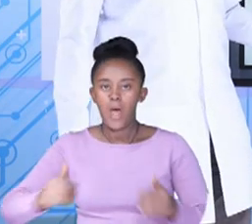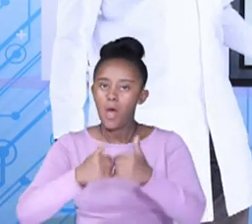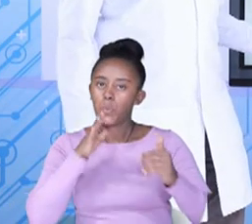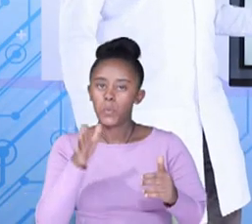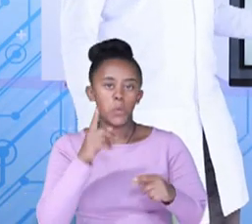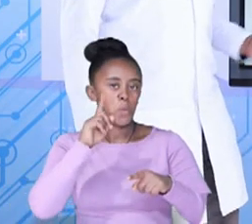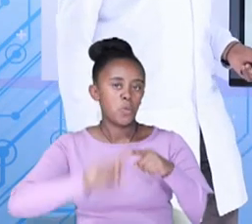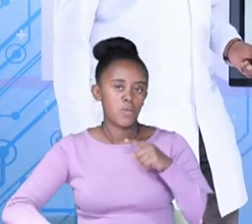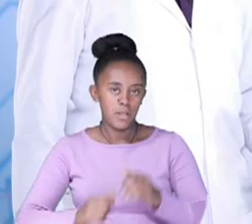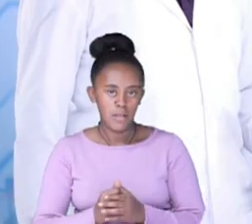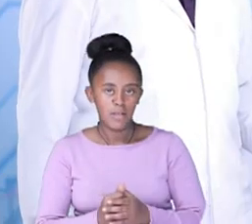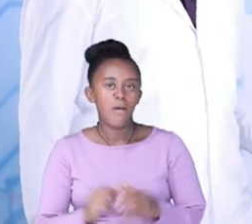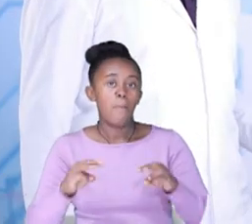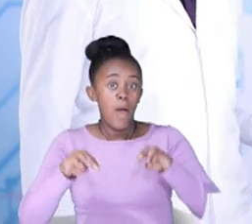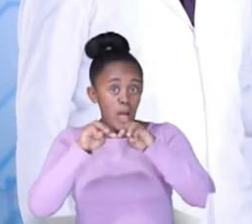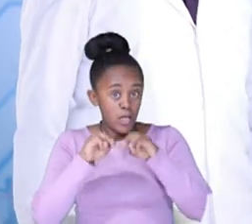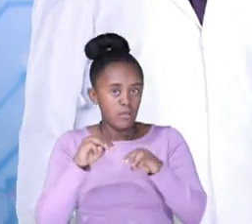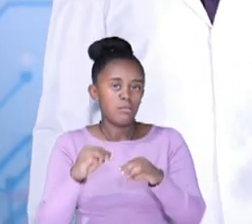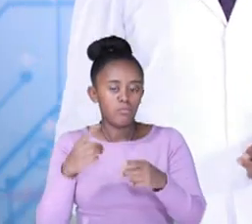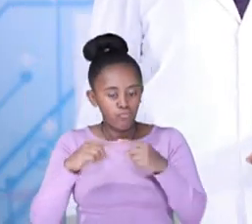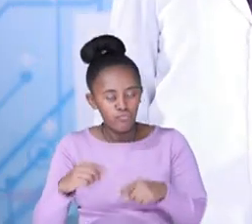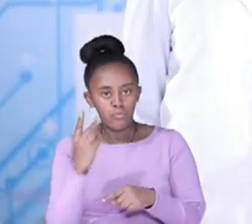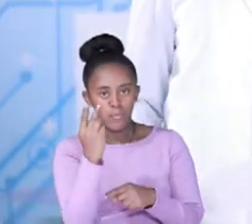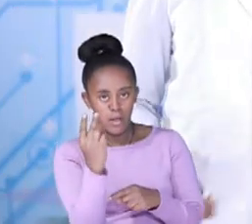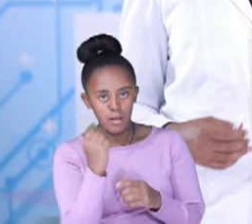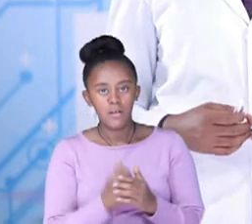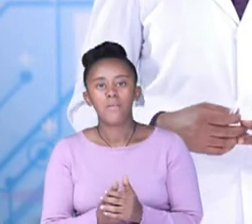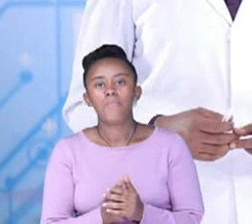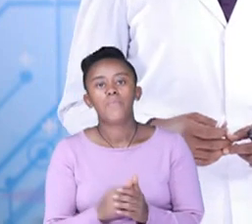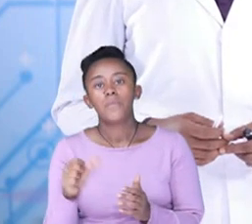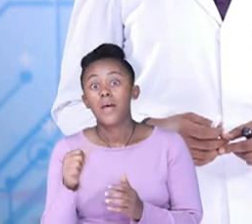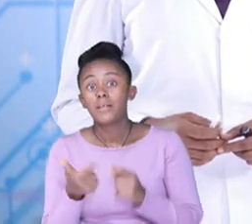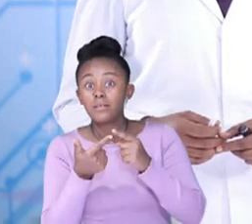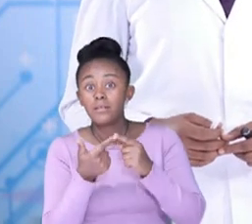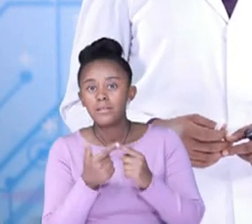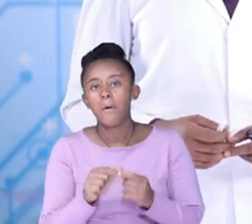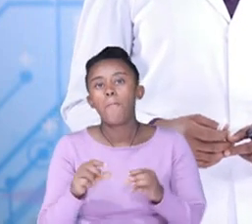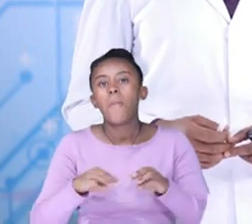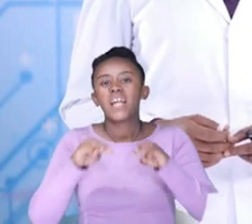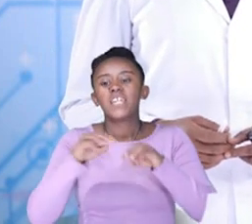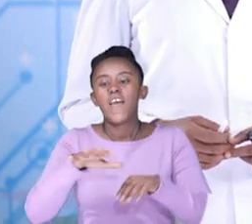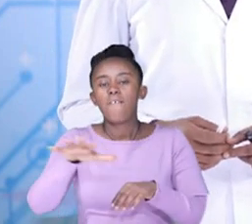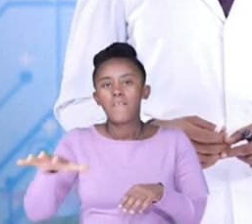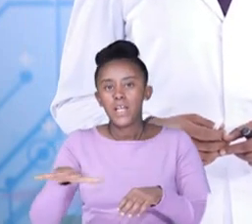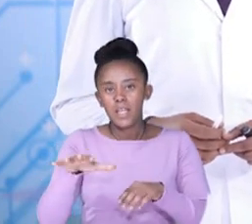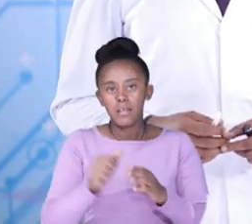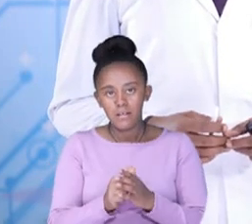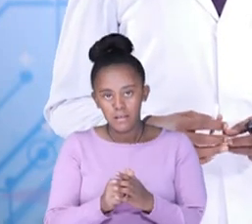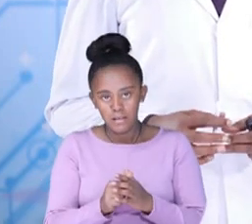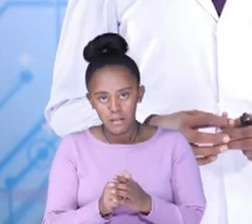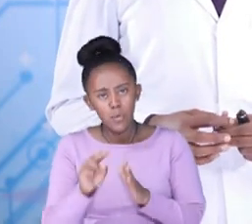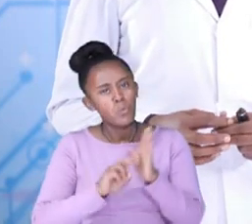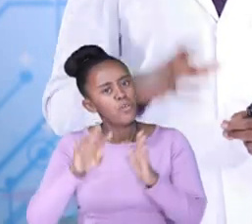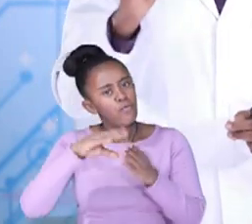It's impossible. So magnets always exist in pair. The other concept is magnetic field. What do you mean by magnetic field? In